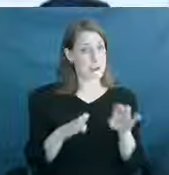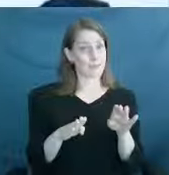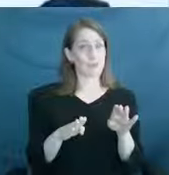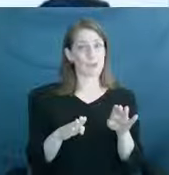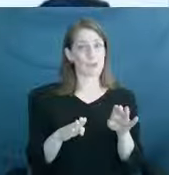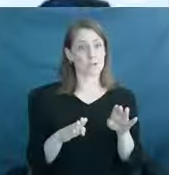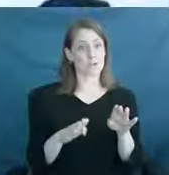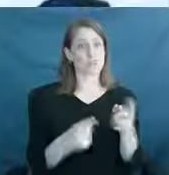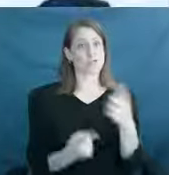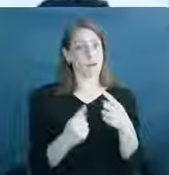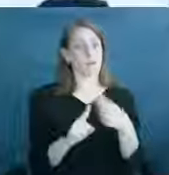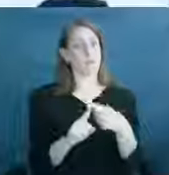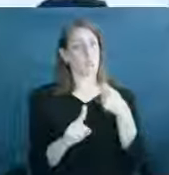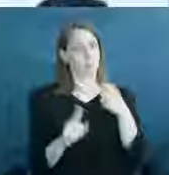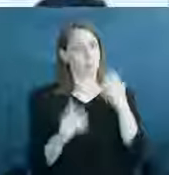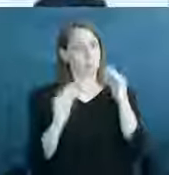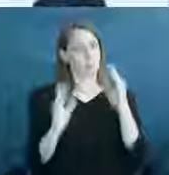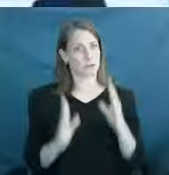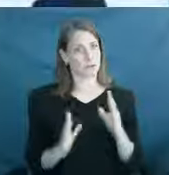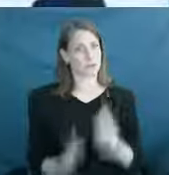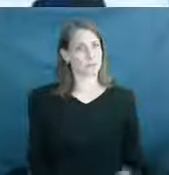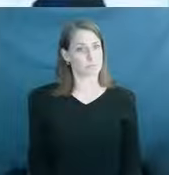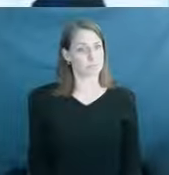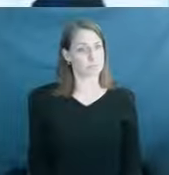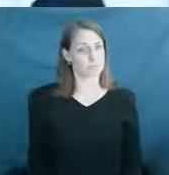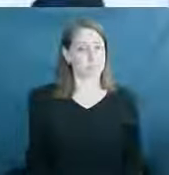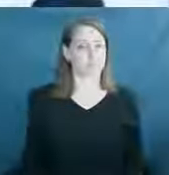usual occasion. Most behaviour is in the teaching.